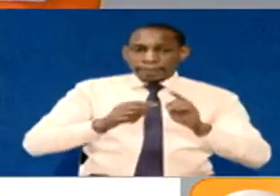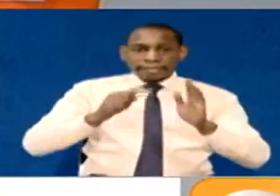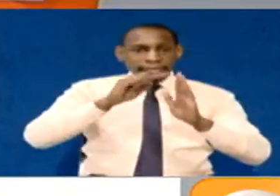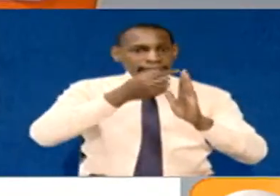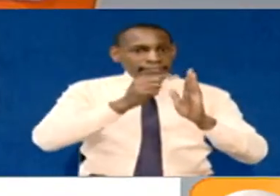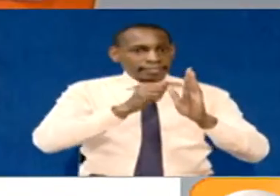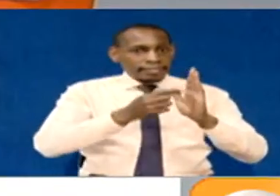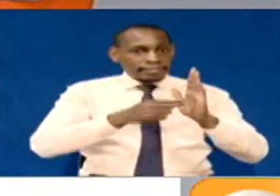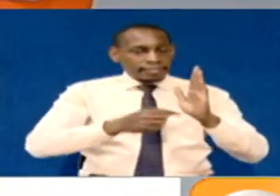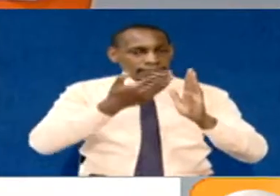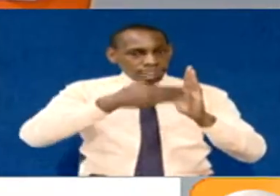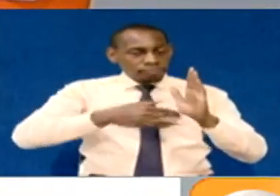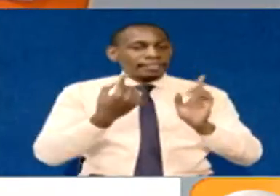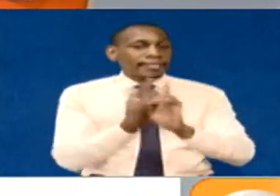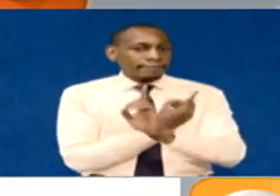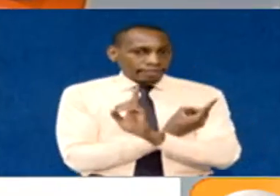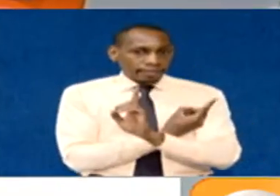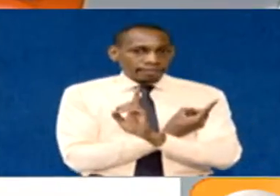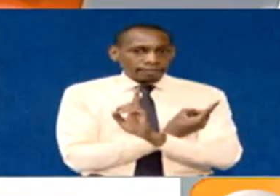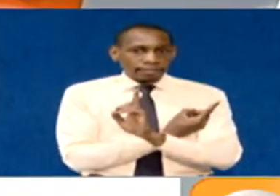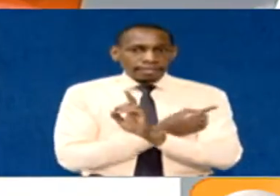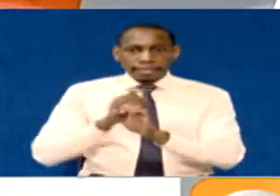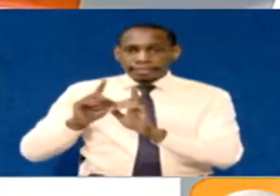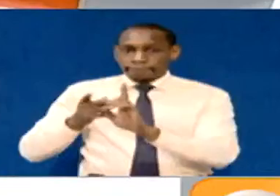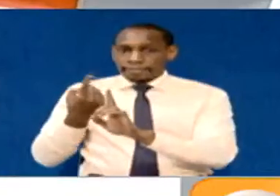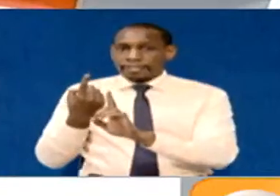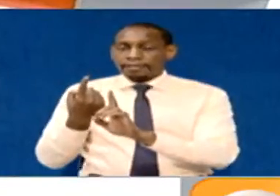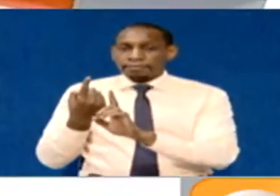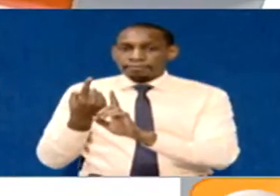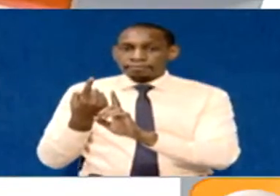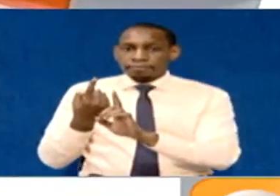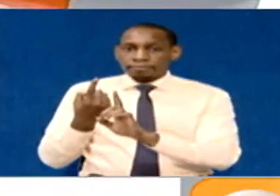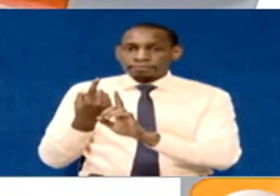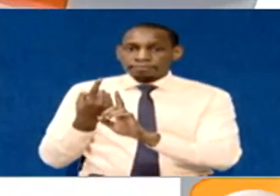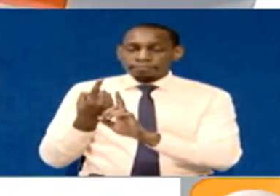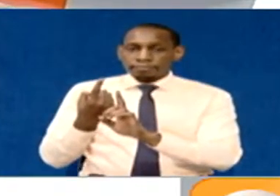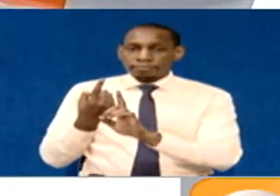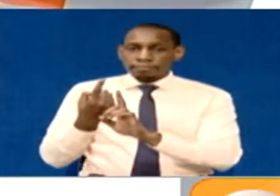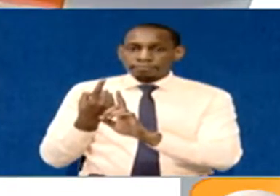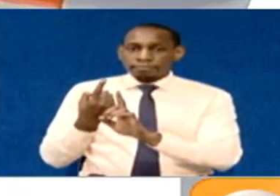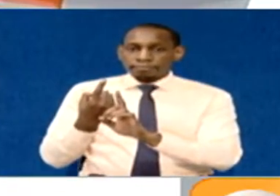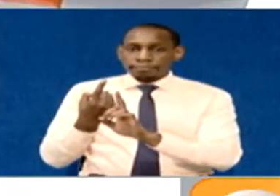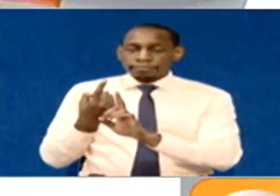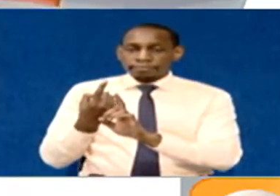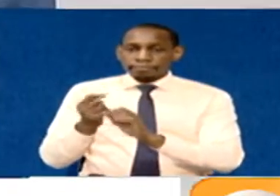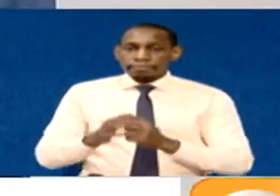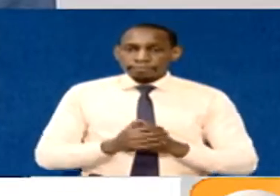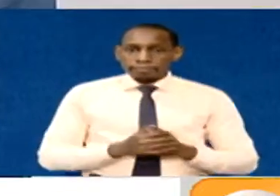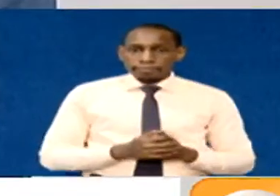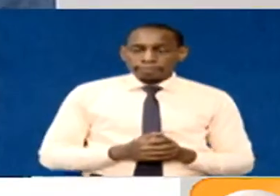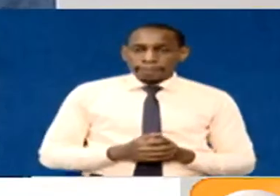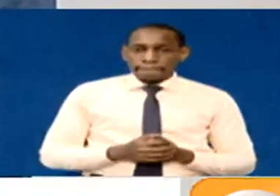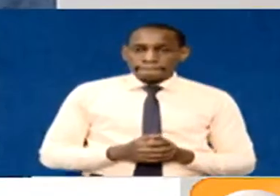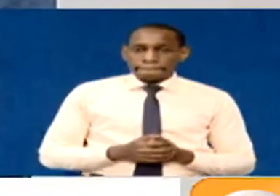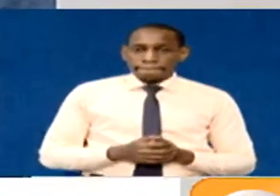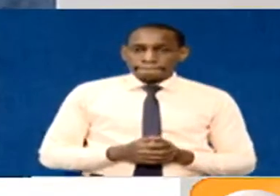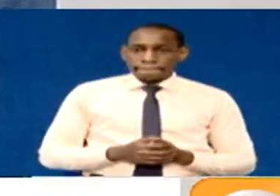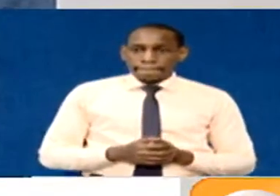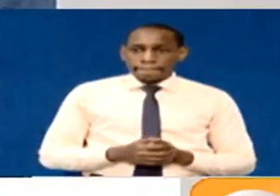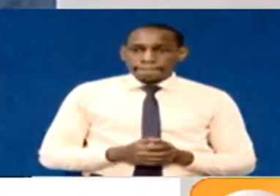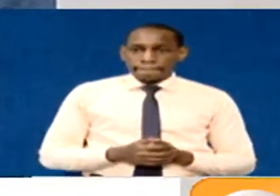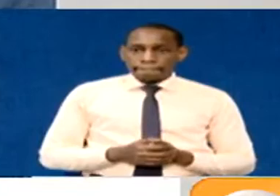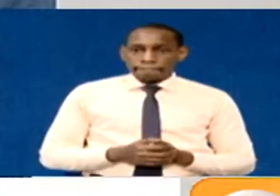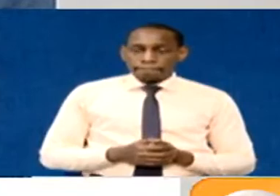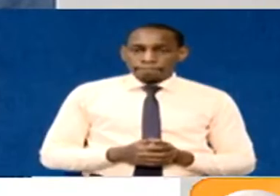list was slightly different from what is being floated right now, which would raise very interesting questions.